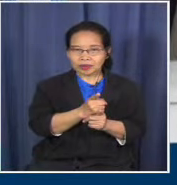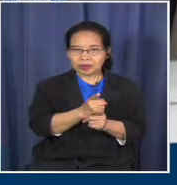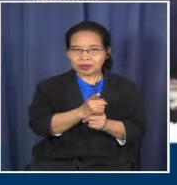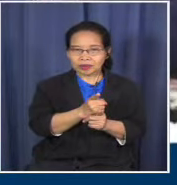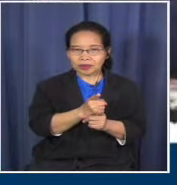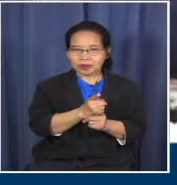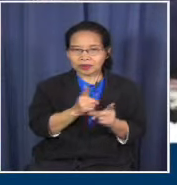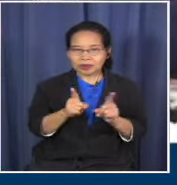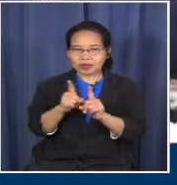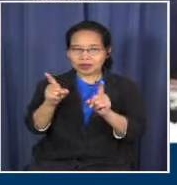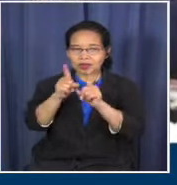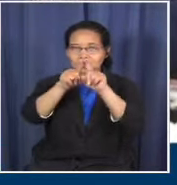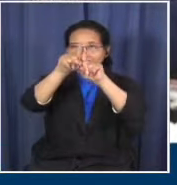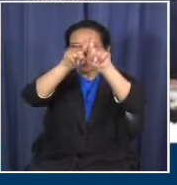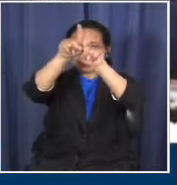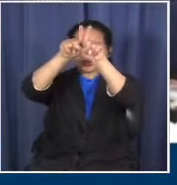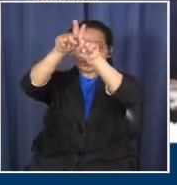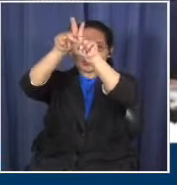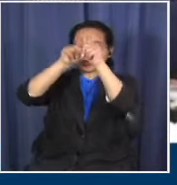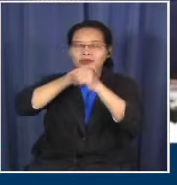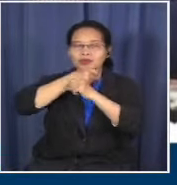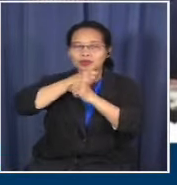true.